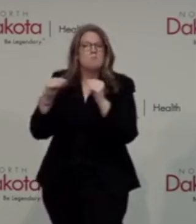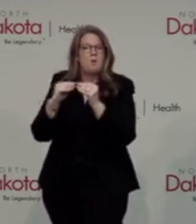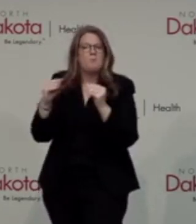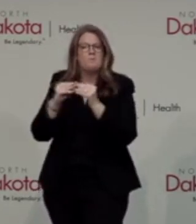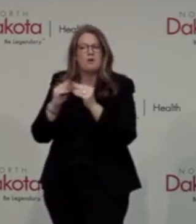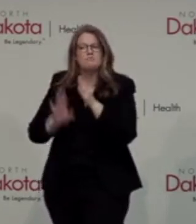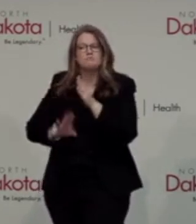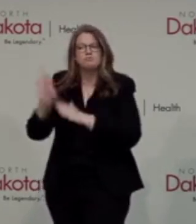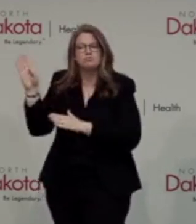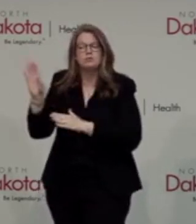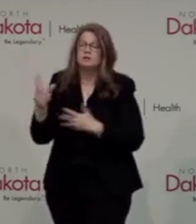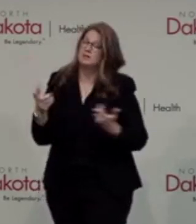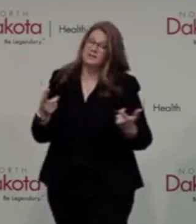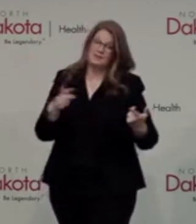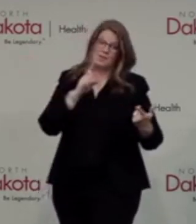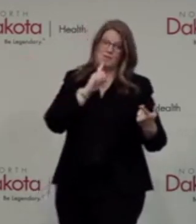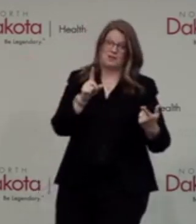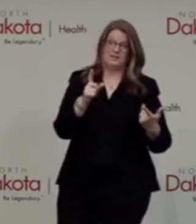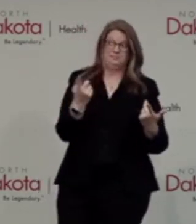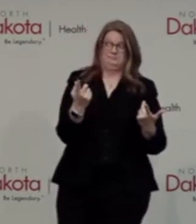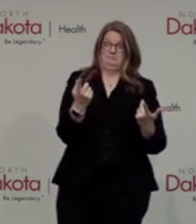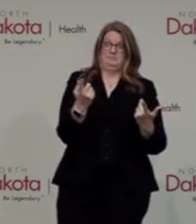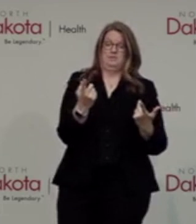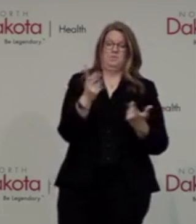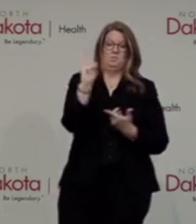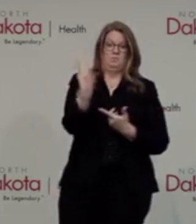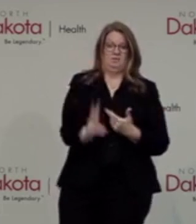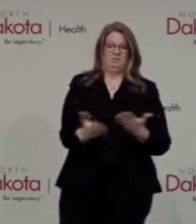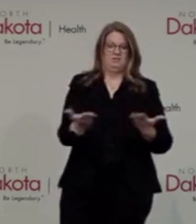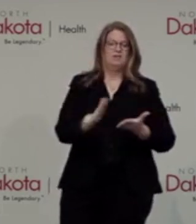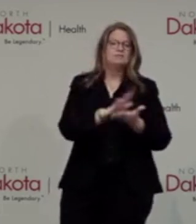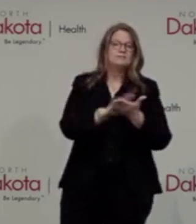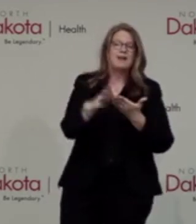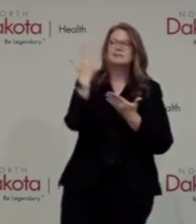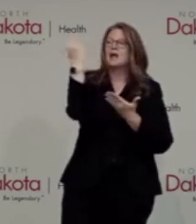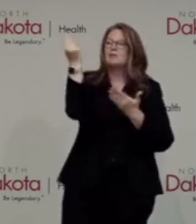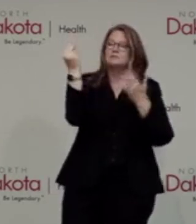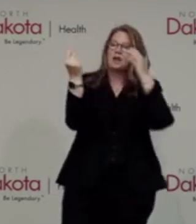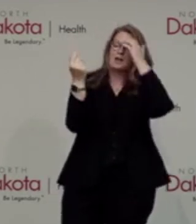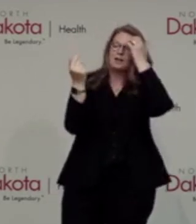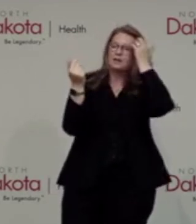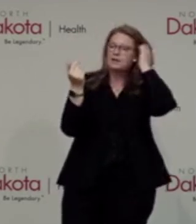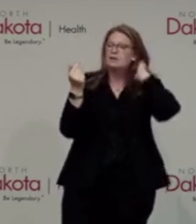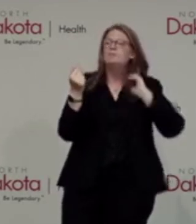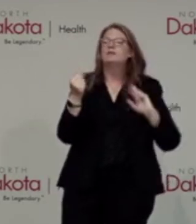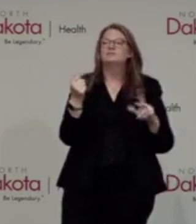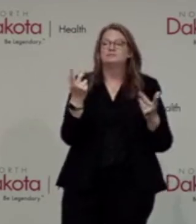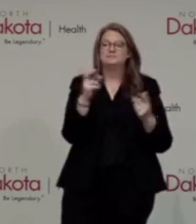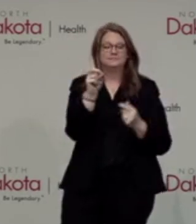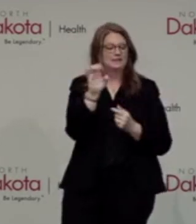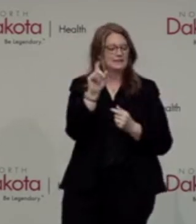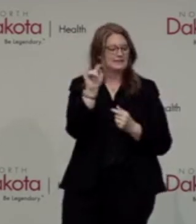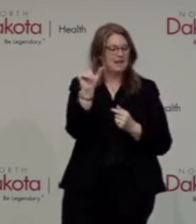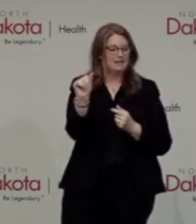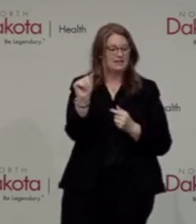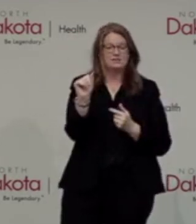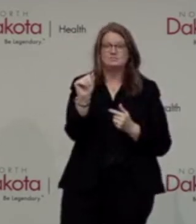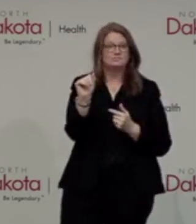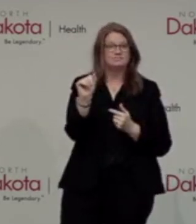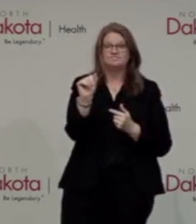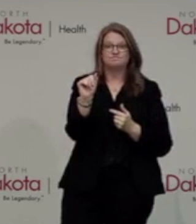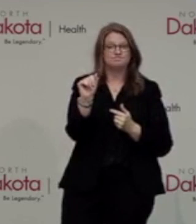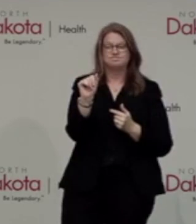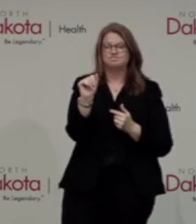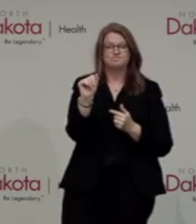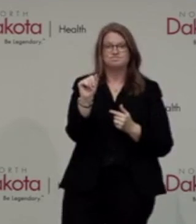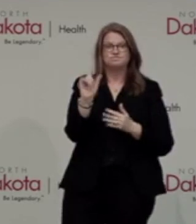great weather here in North Dakota. A lot of people have been outside, but again, the highly contagious nature of Delta driving up